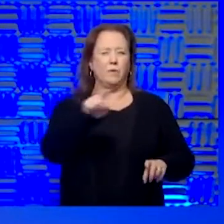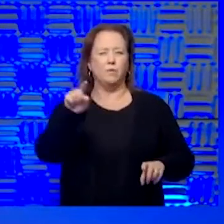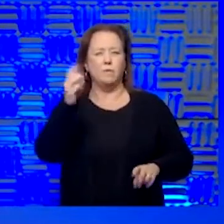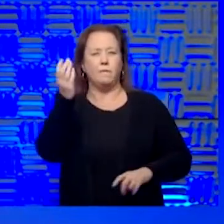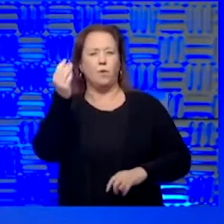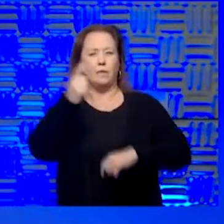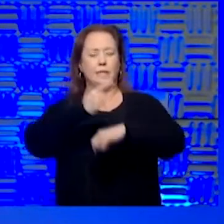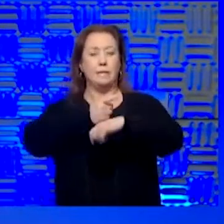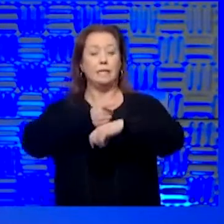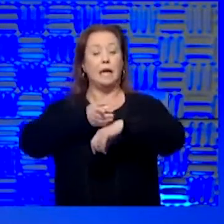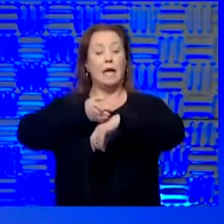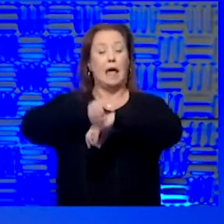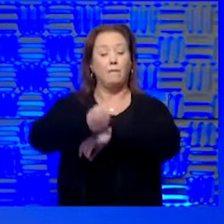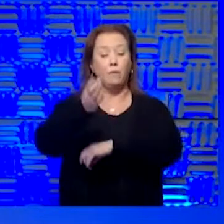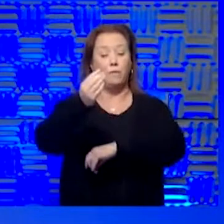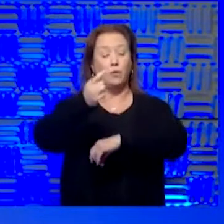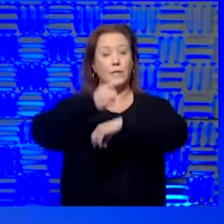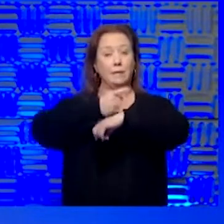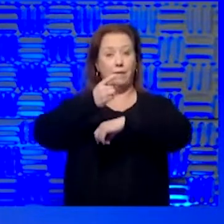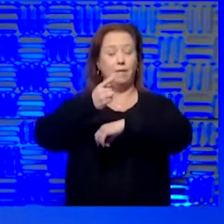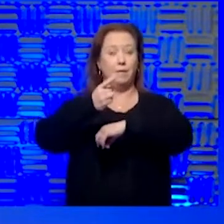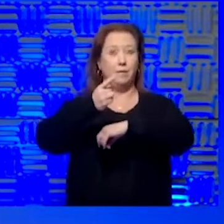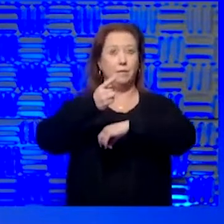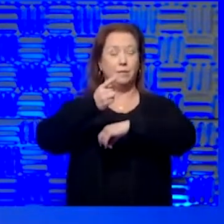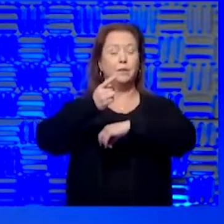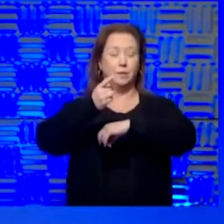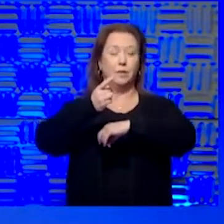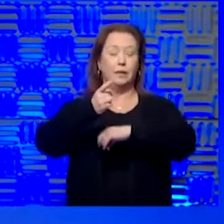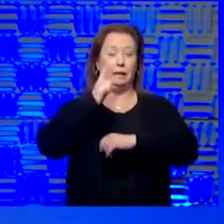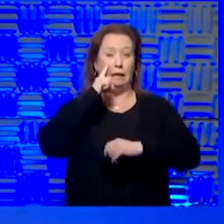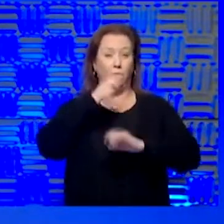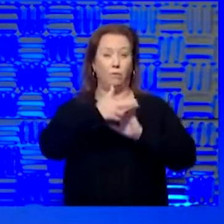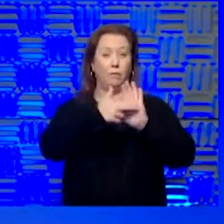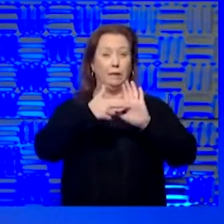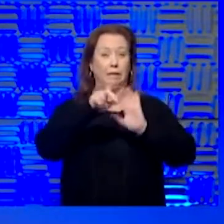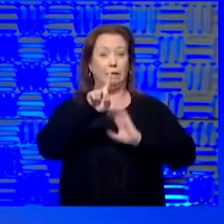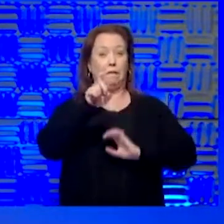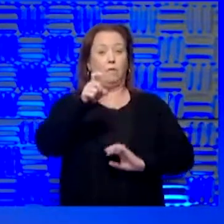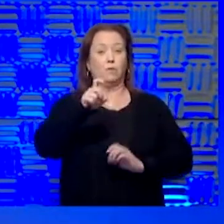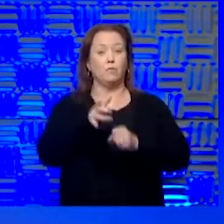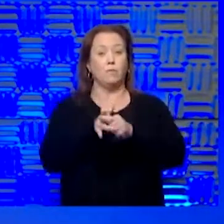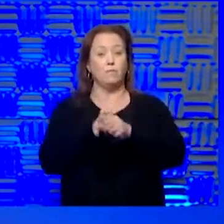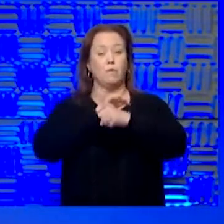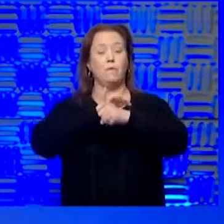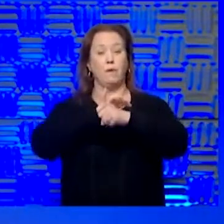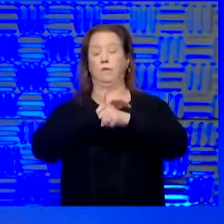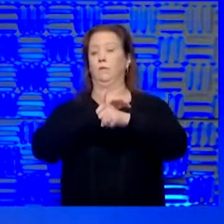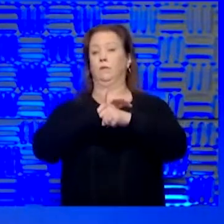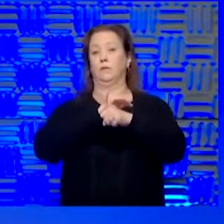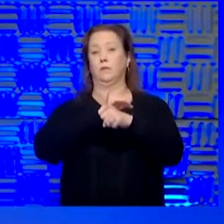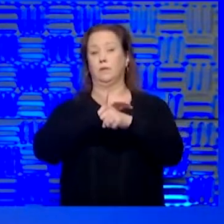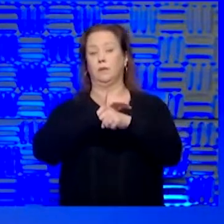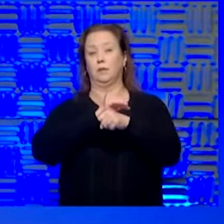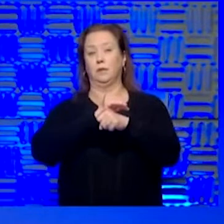certainly after 14 days. So I think if you've been diagnosed with the disease,